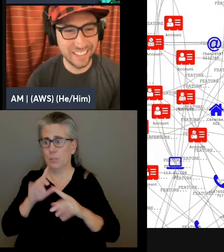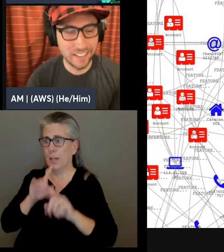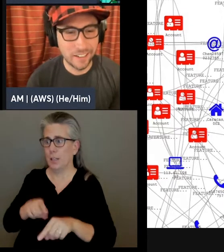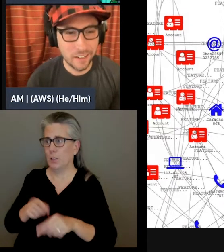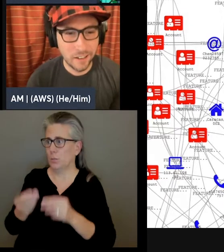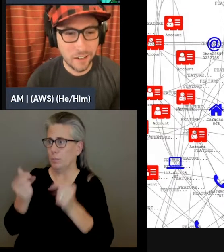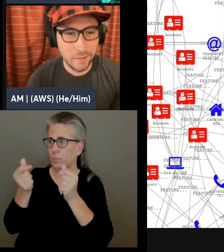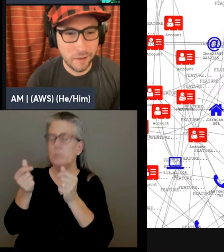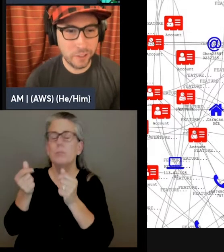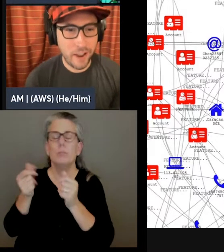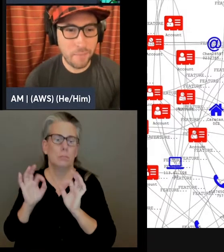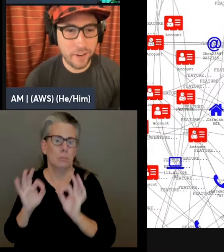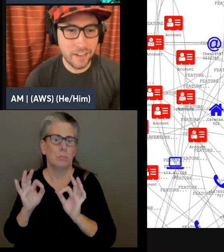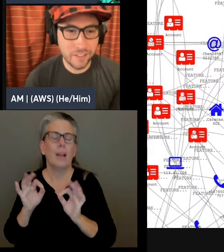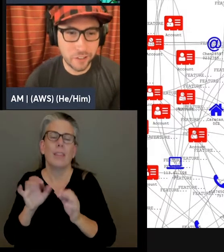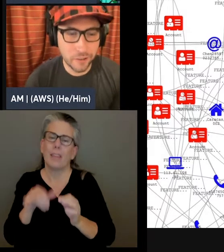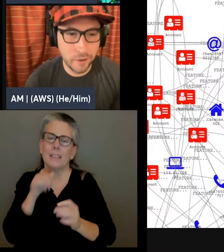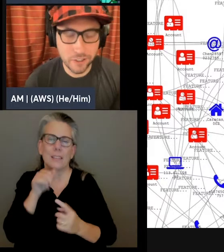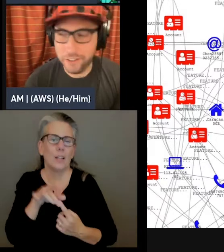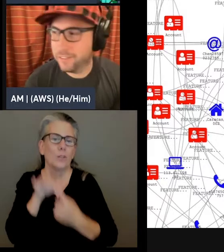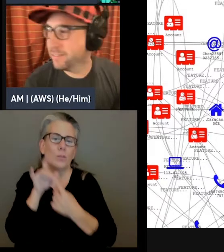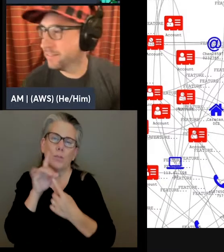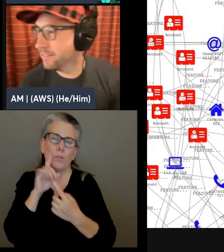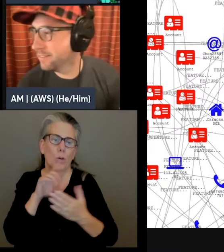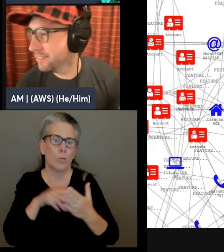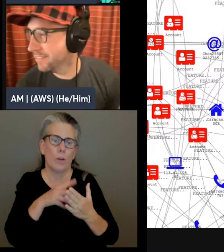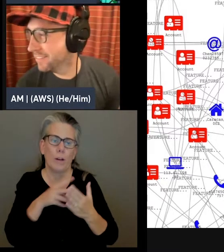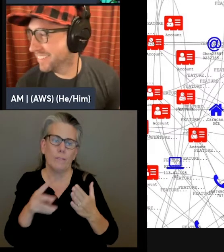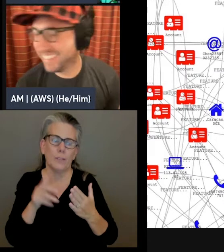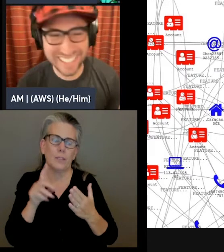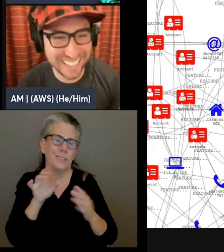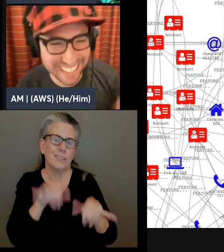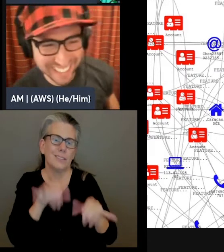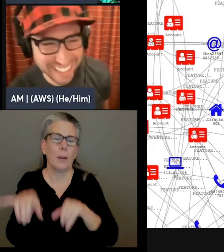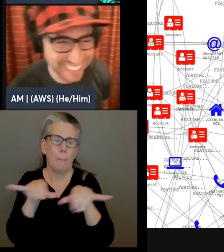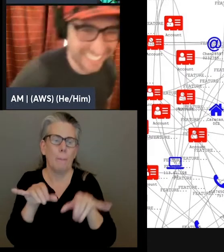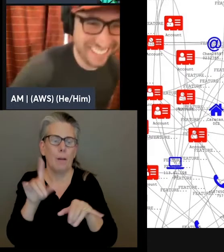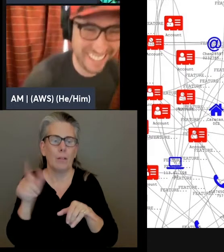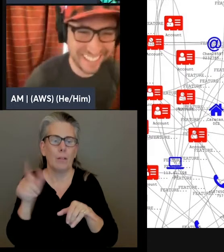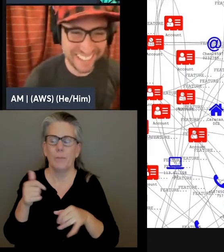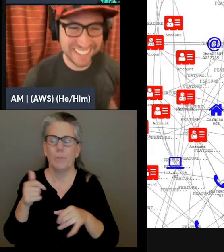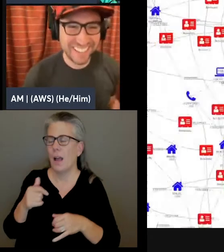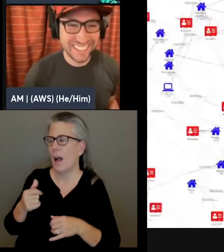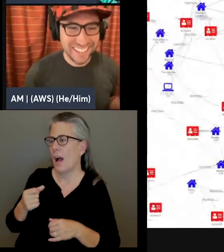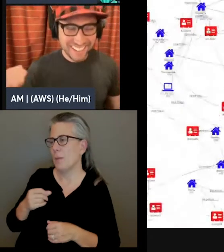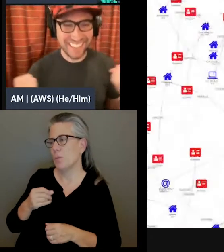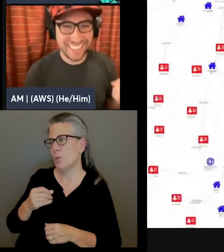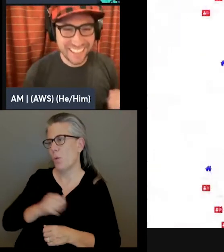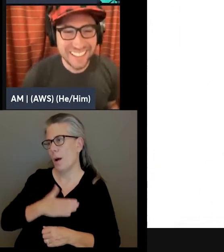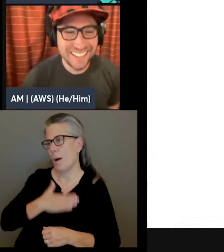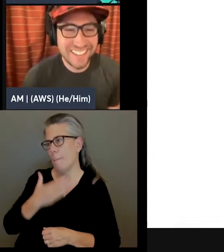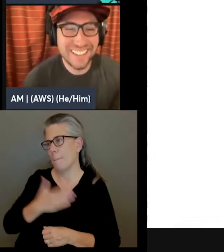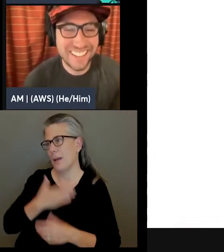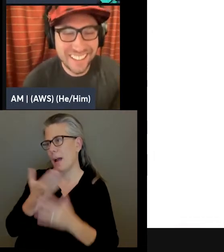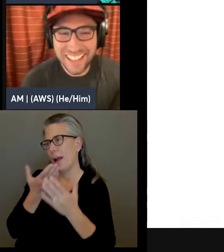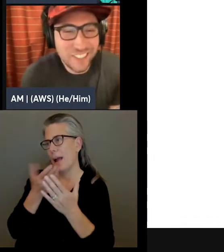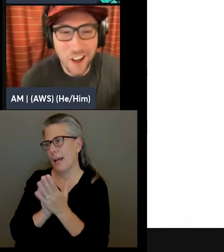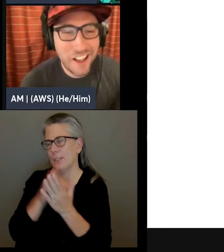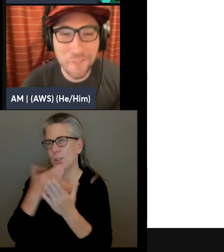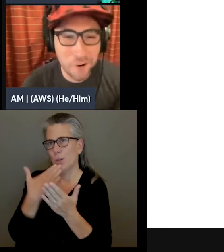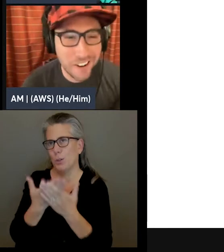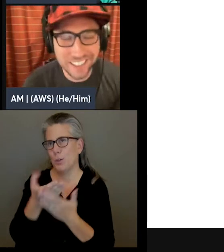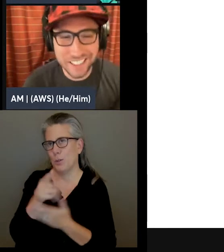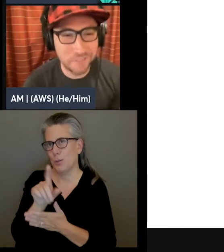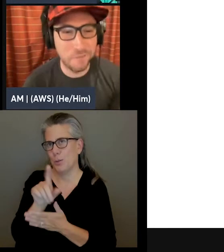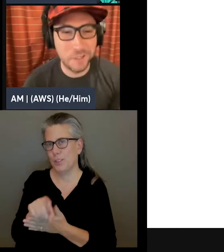graphs. I'm so happy I asked a good question. You did good, AM. You did good. That's